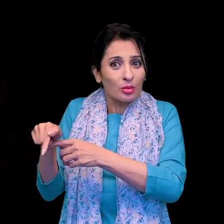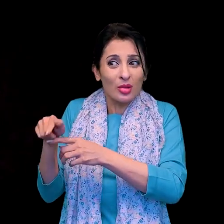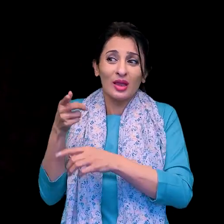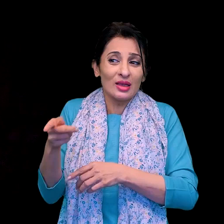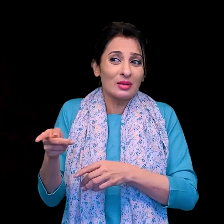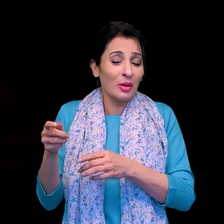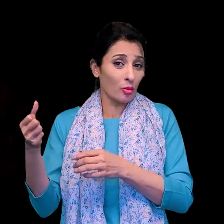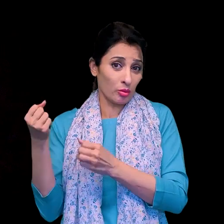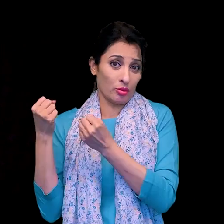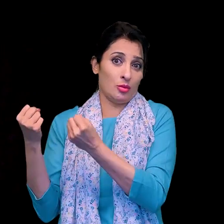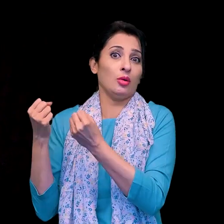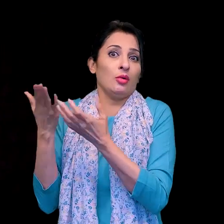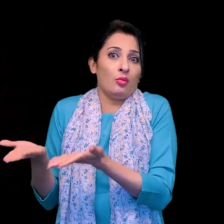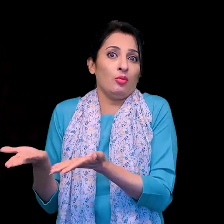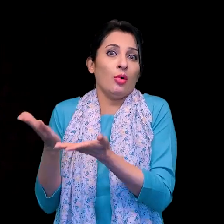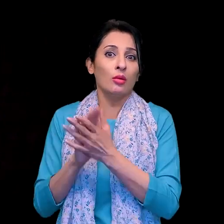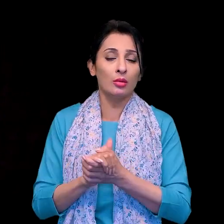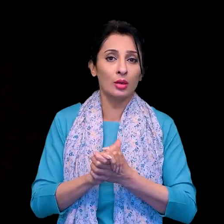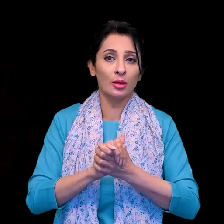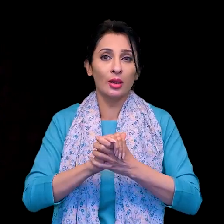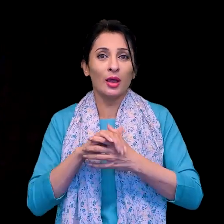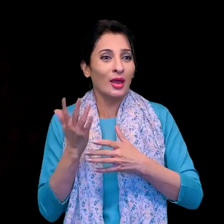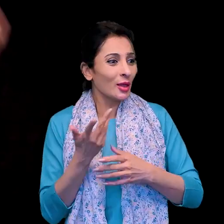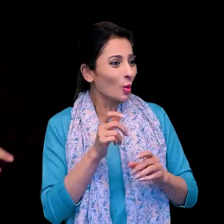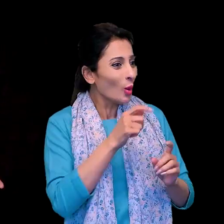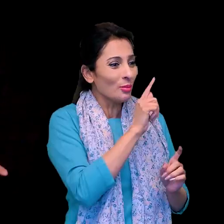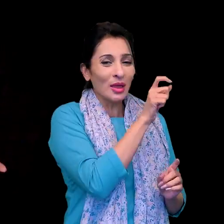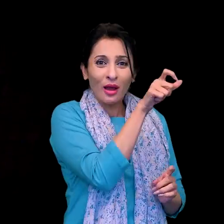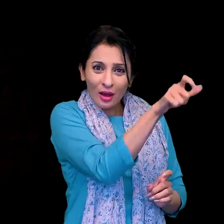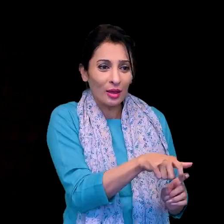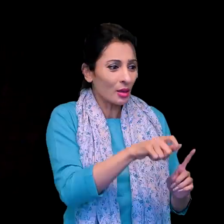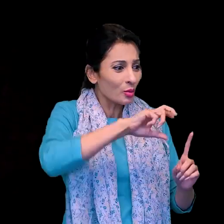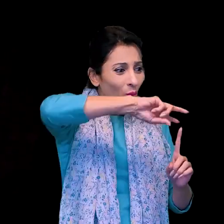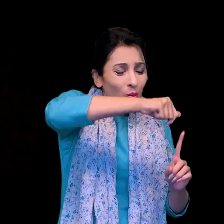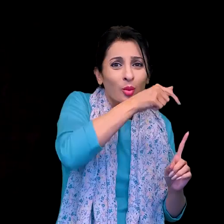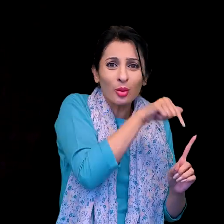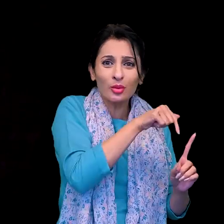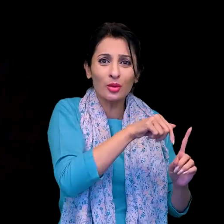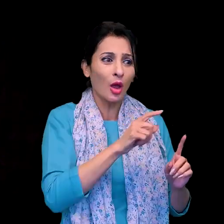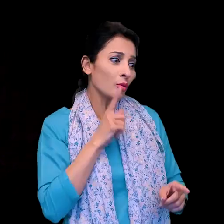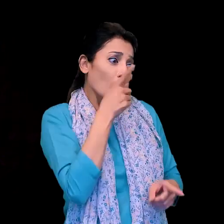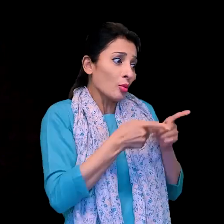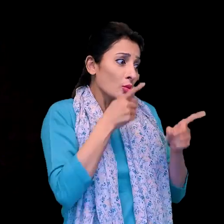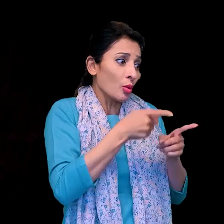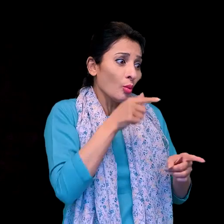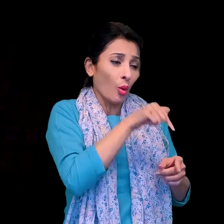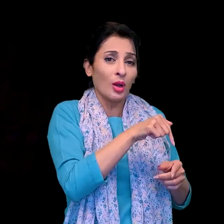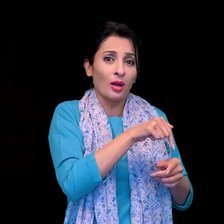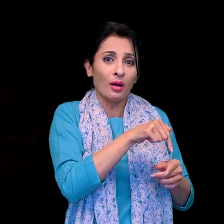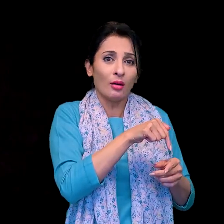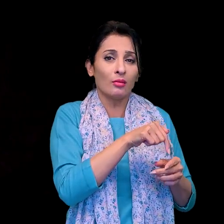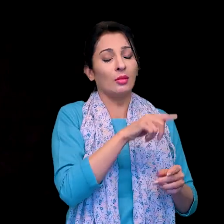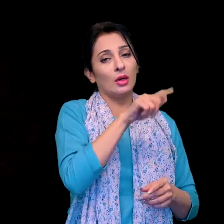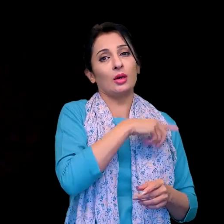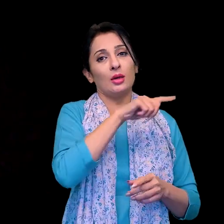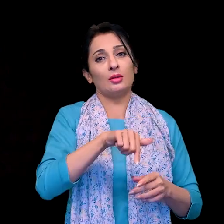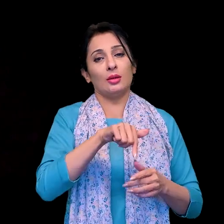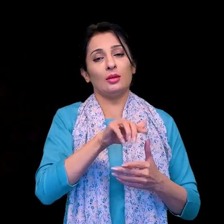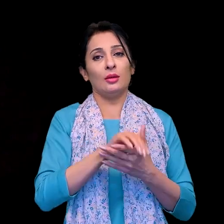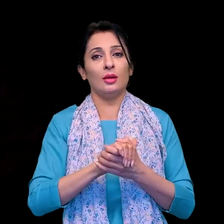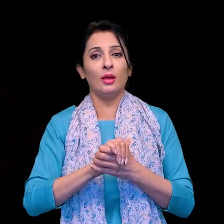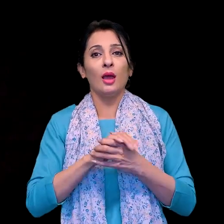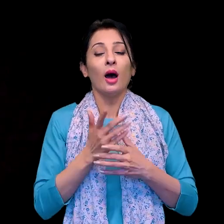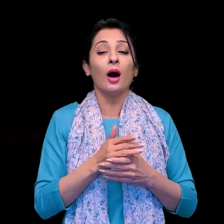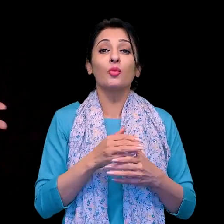is never okay to blame a victim for what happened to them, because at the end of the day, that's all they are, victims. So you need to